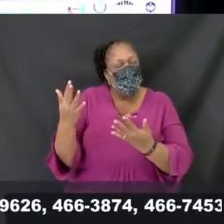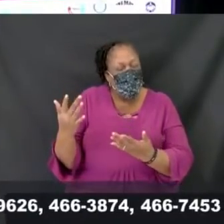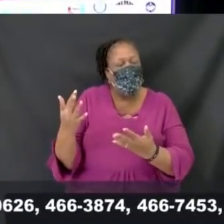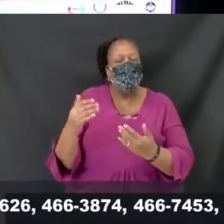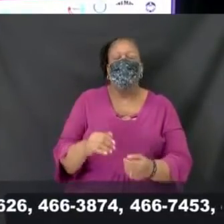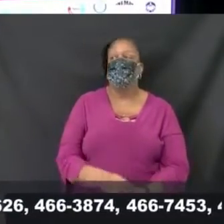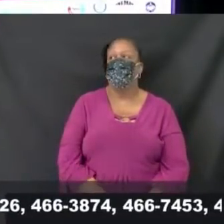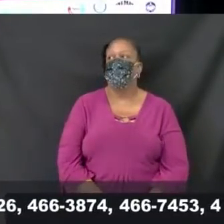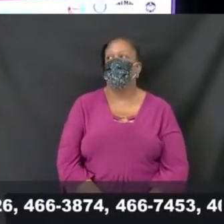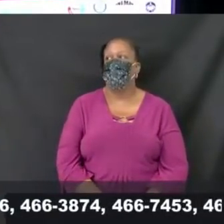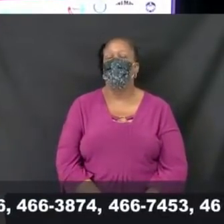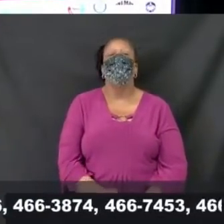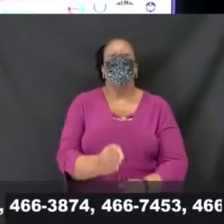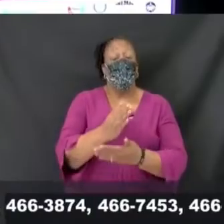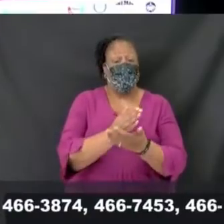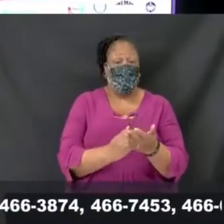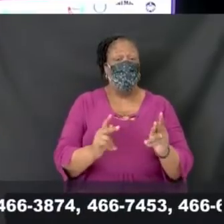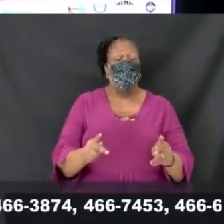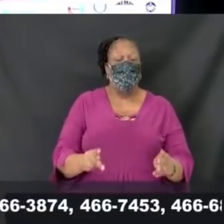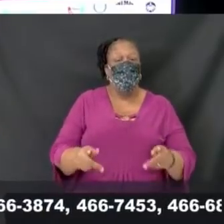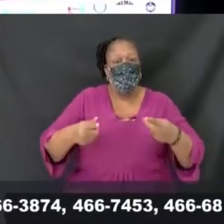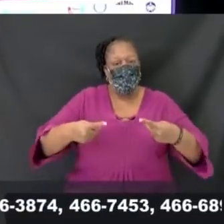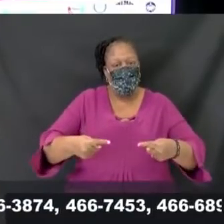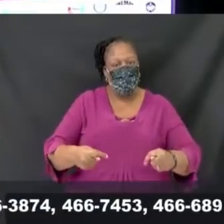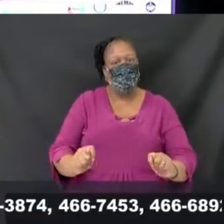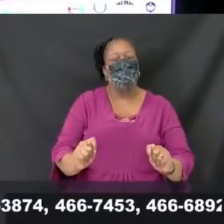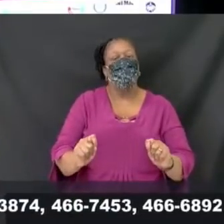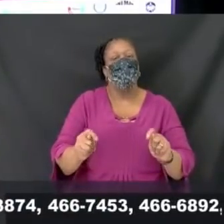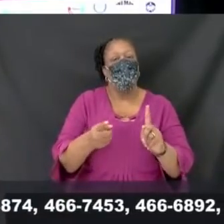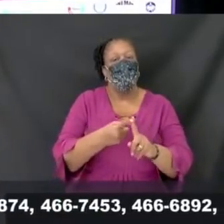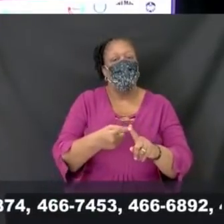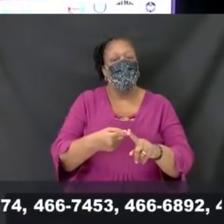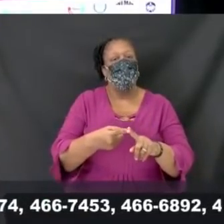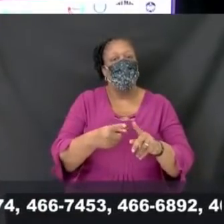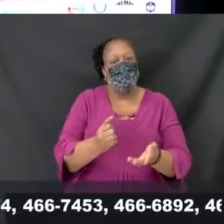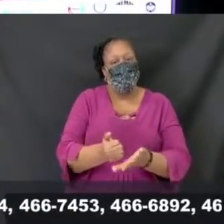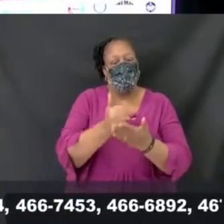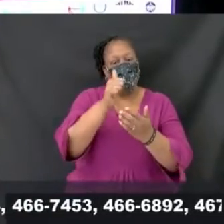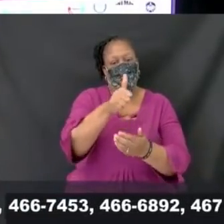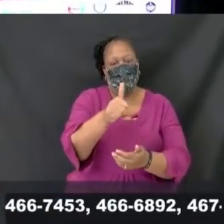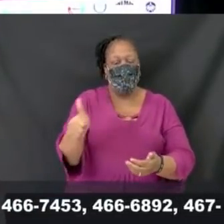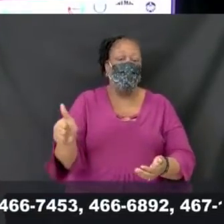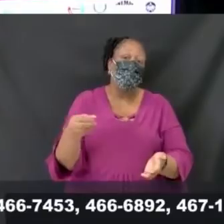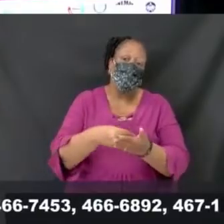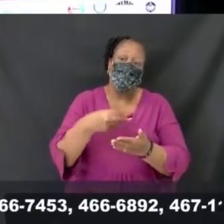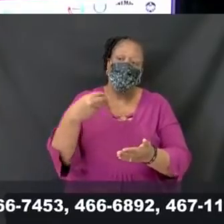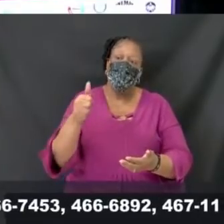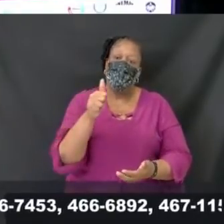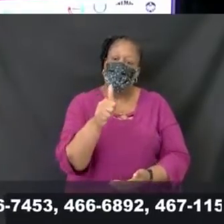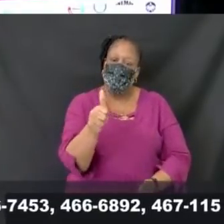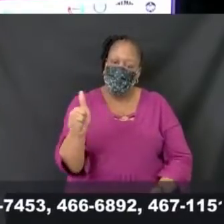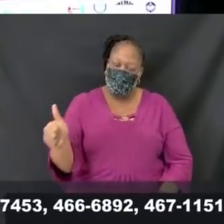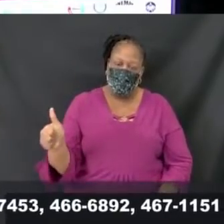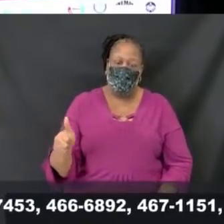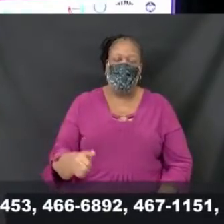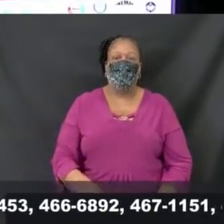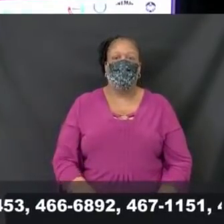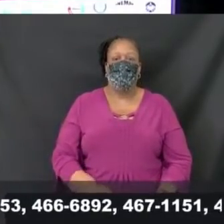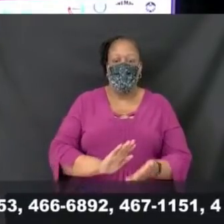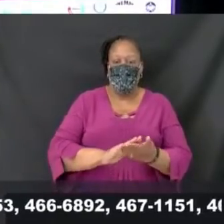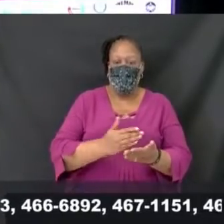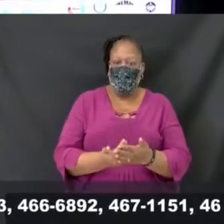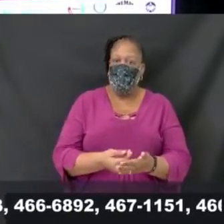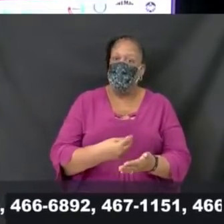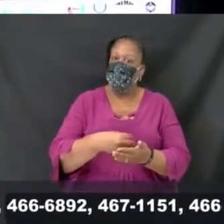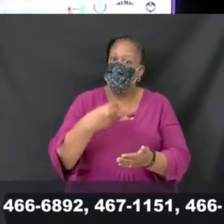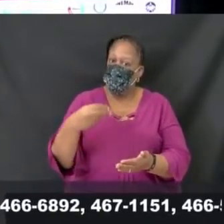of entrepreneurship is rising, and persons, however, will be impacted by